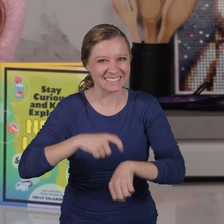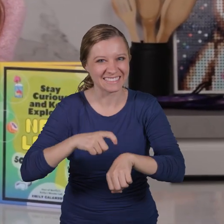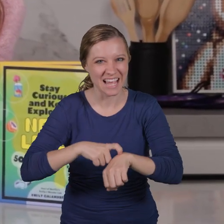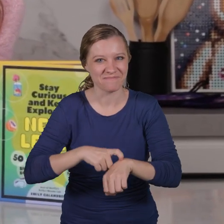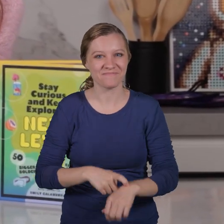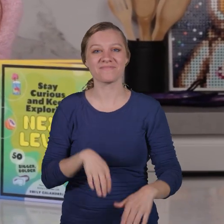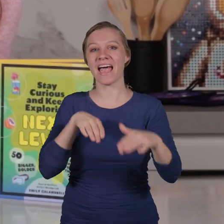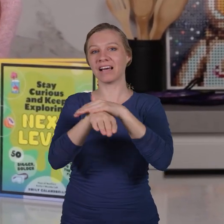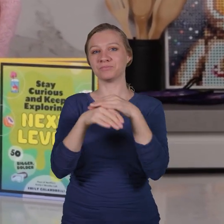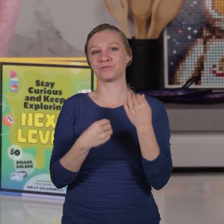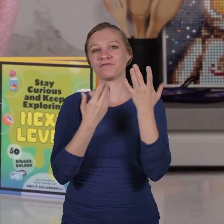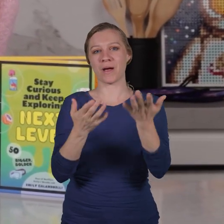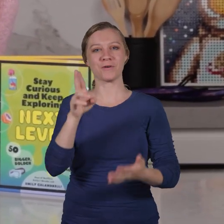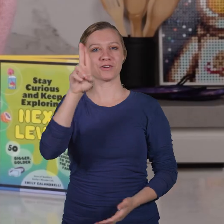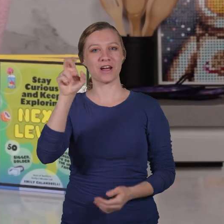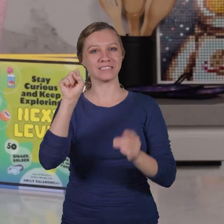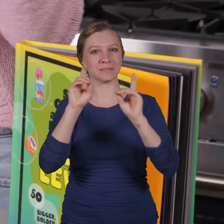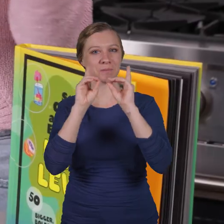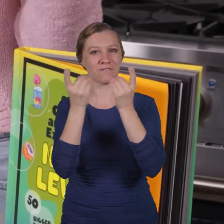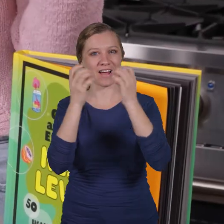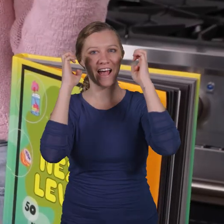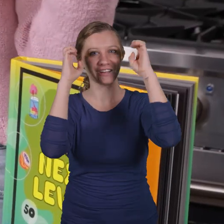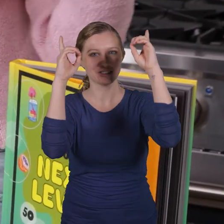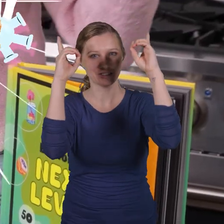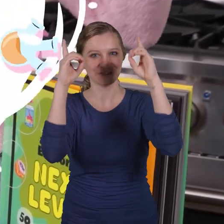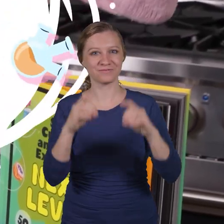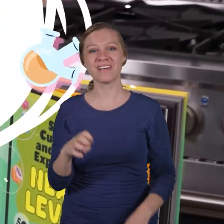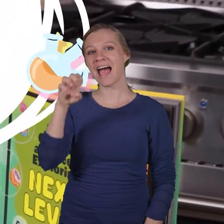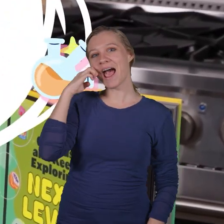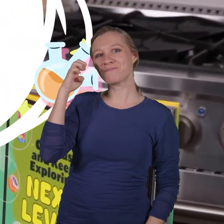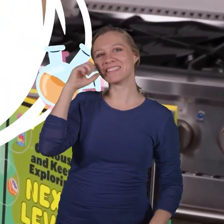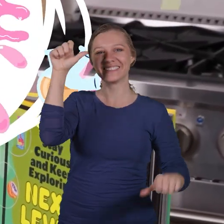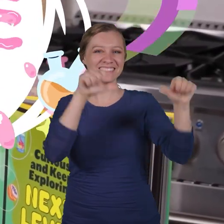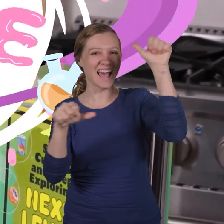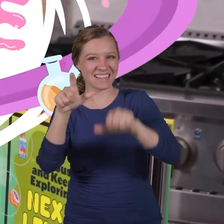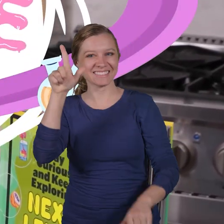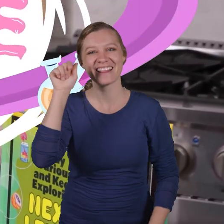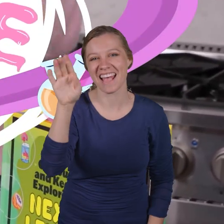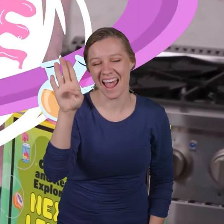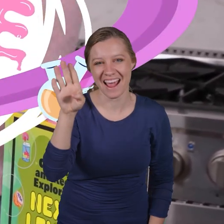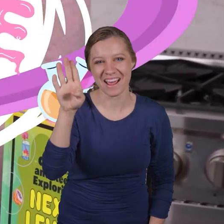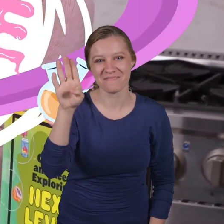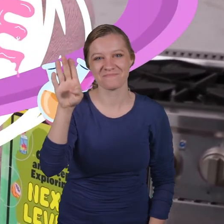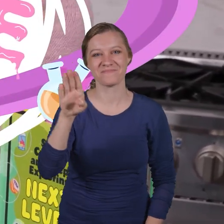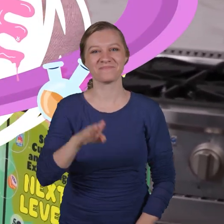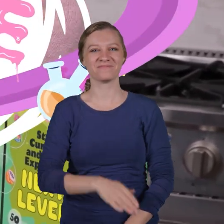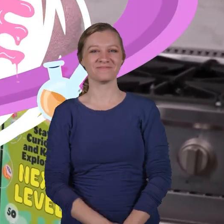next time. Emily's Science Lab.